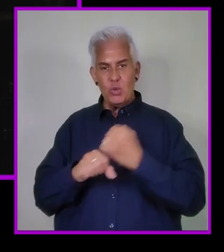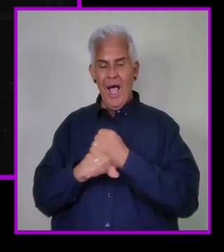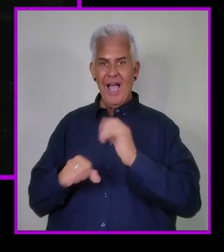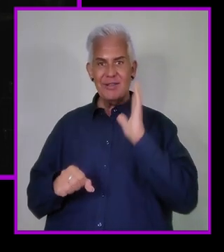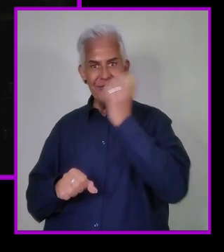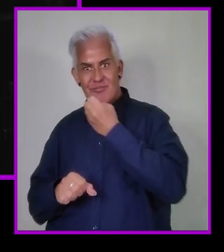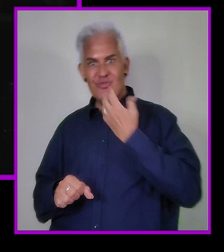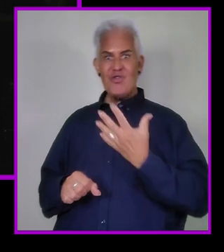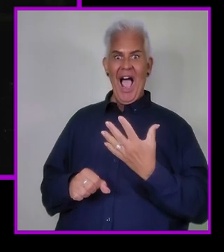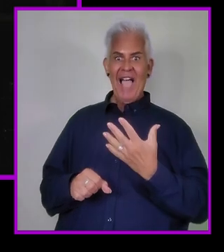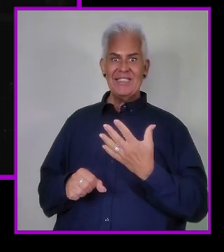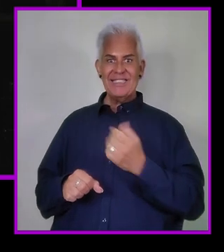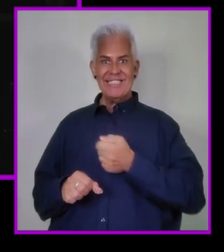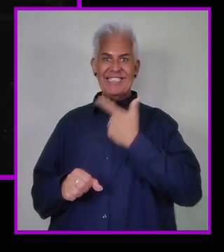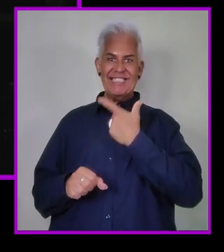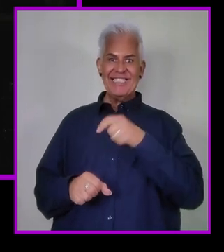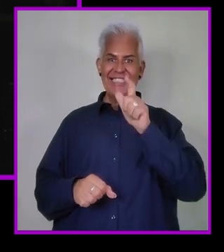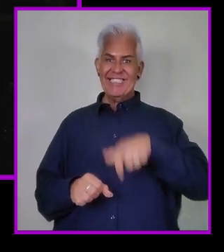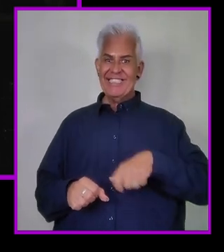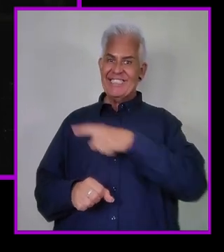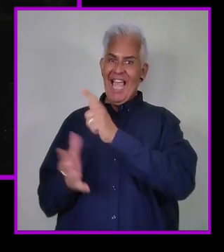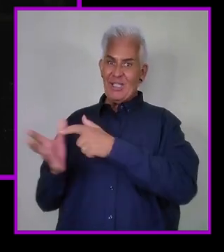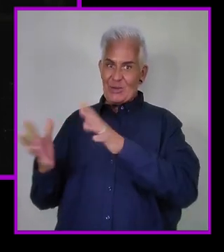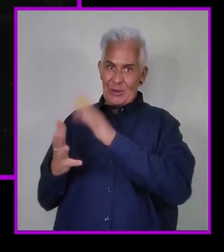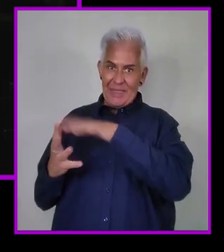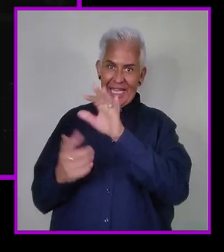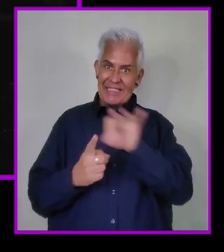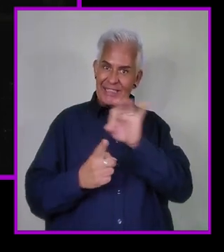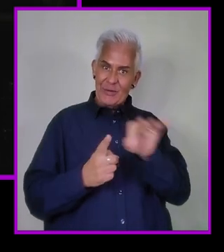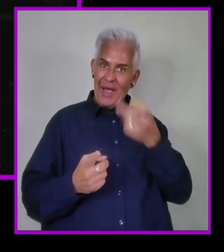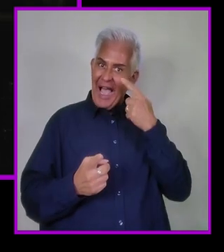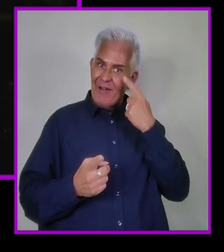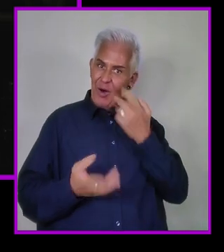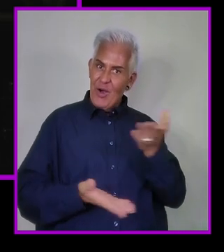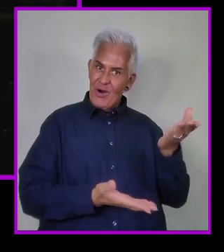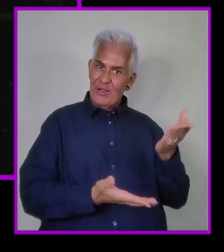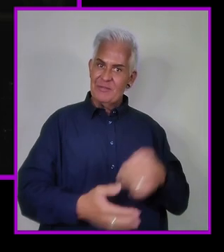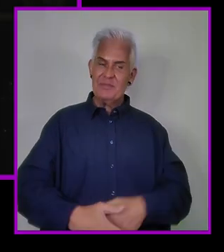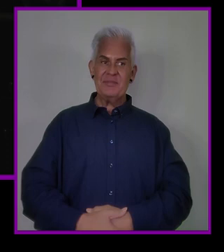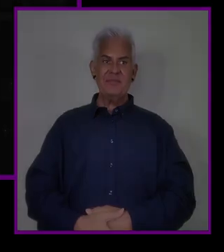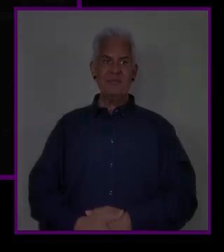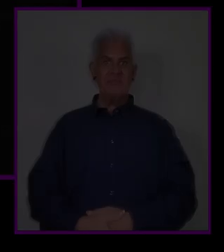person, as you will see from Andrew's interview with Kim that we'll play now.